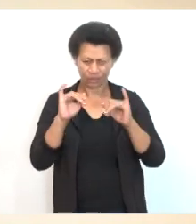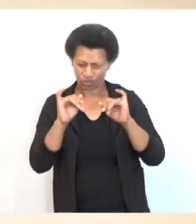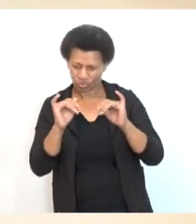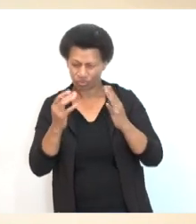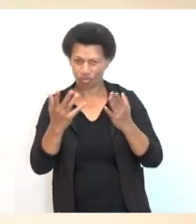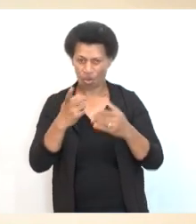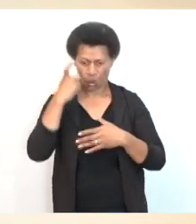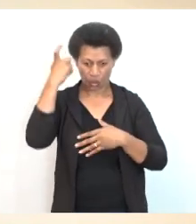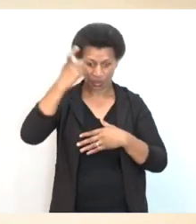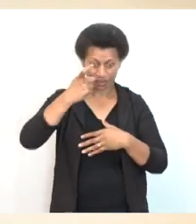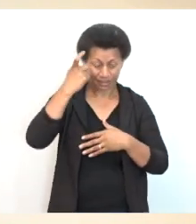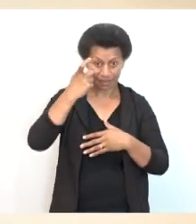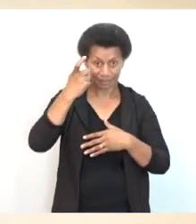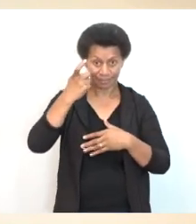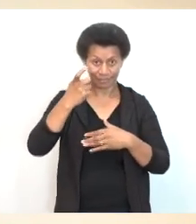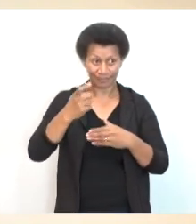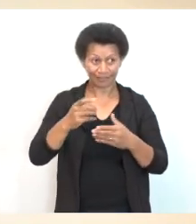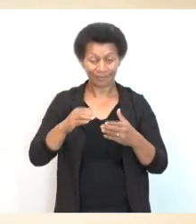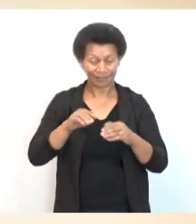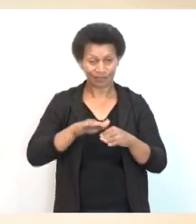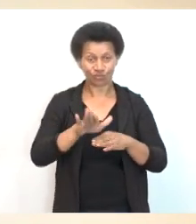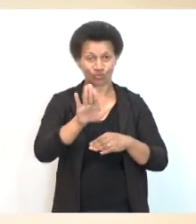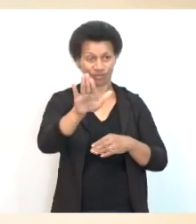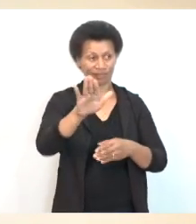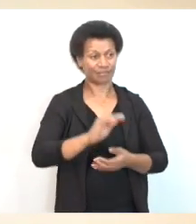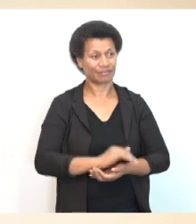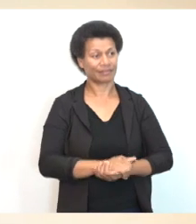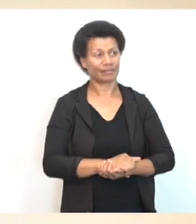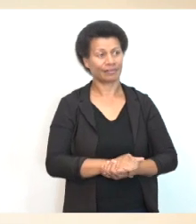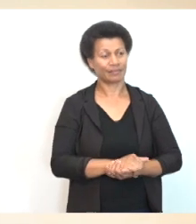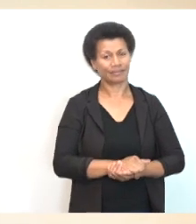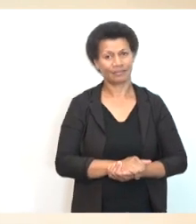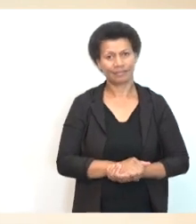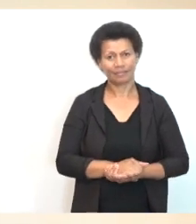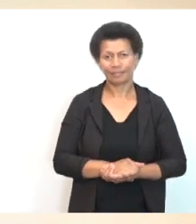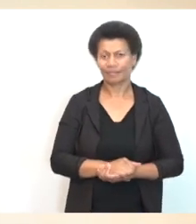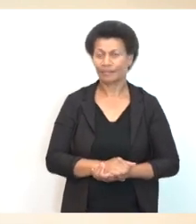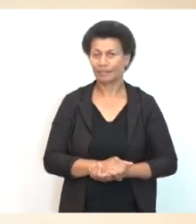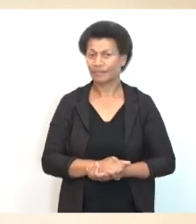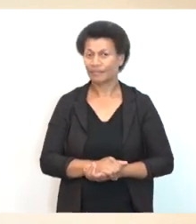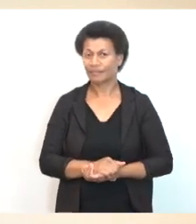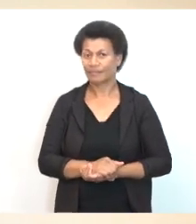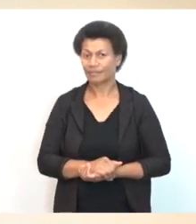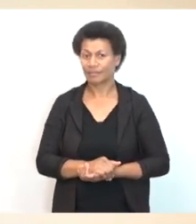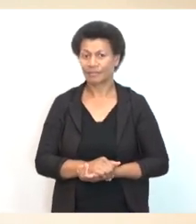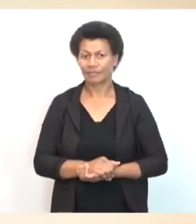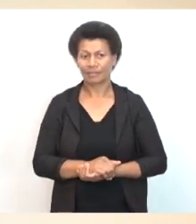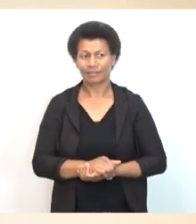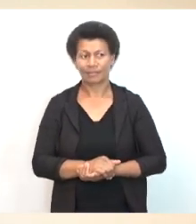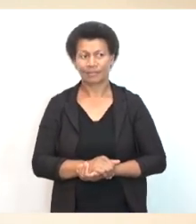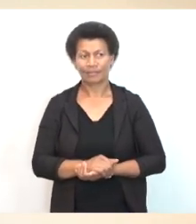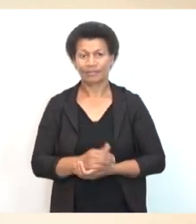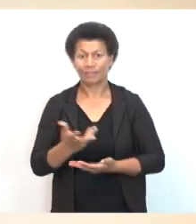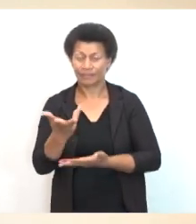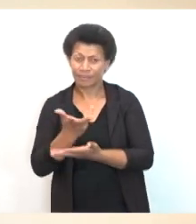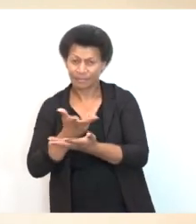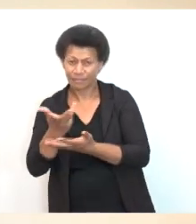down talking over how we move forward. On the same note, as I said, these are two critical